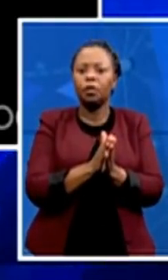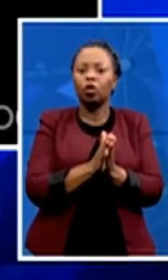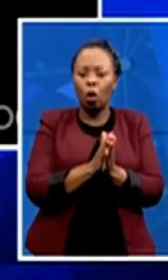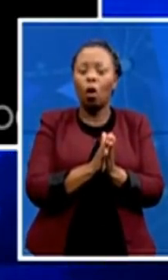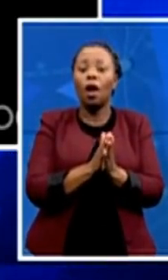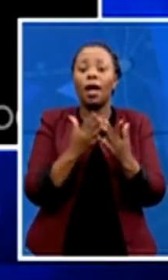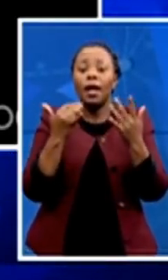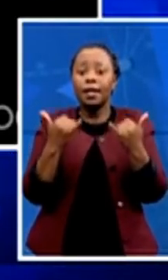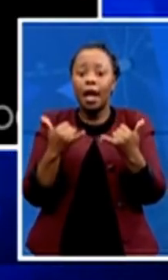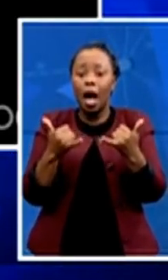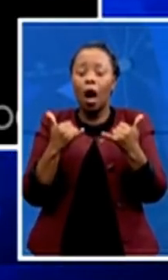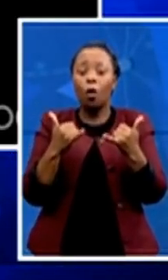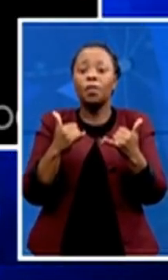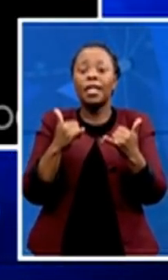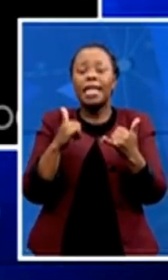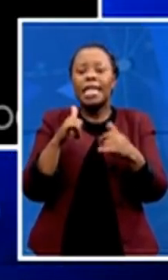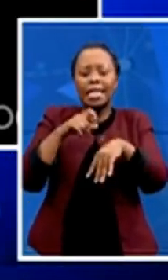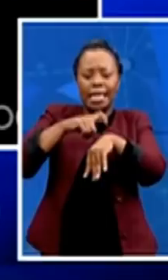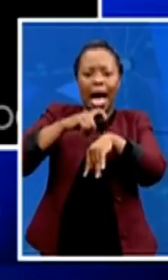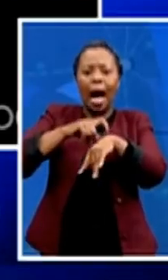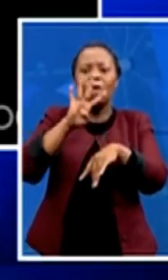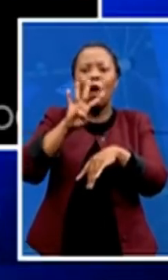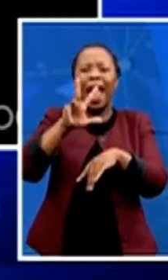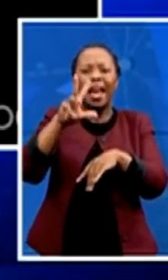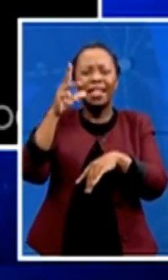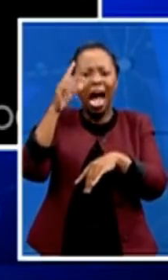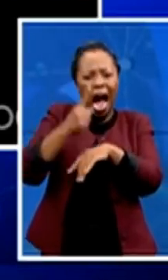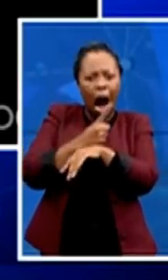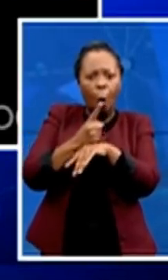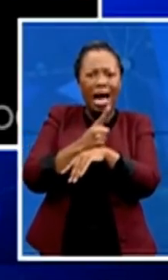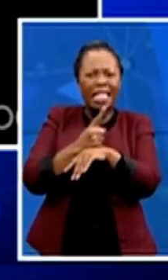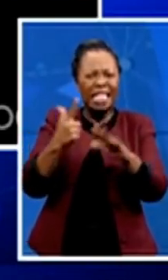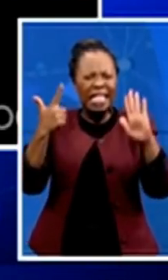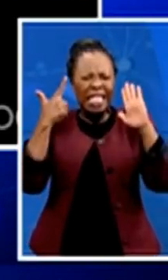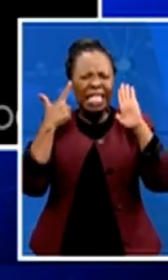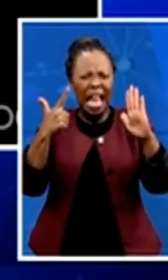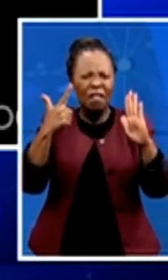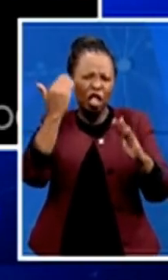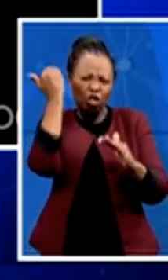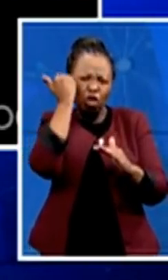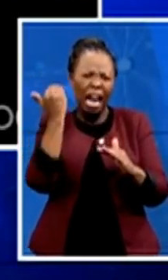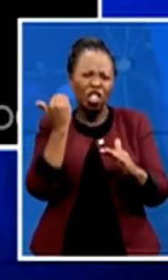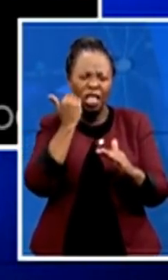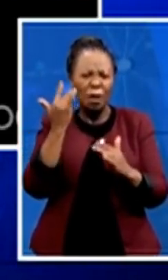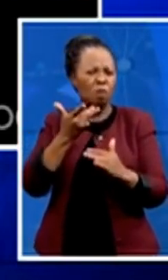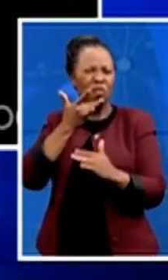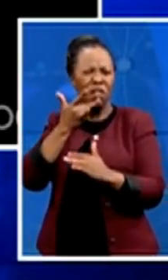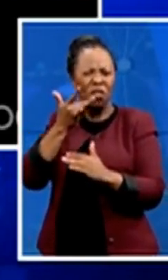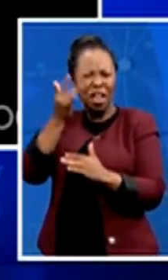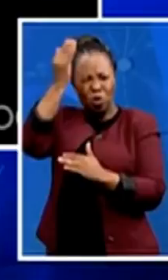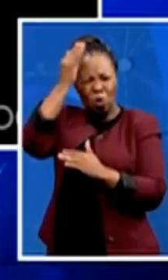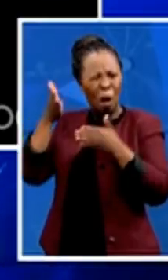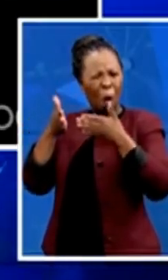hours, 7 judges preferred the Zuma way, and the 7 judges preferred the De Beers